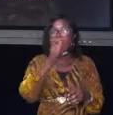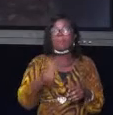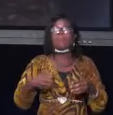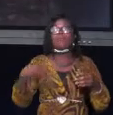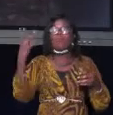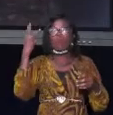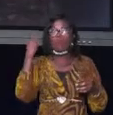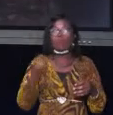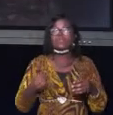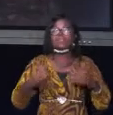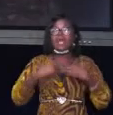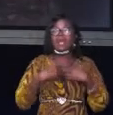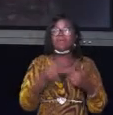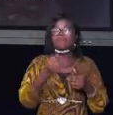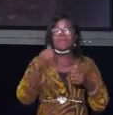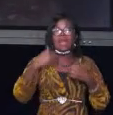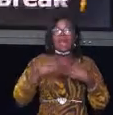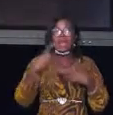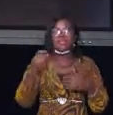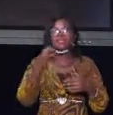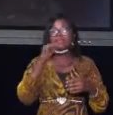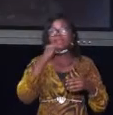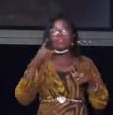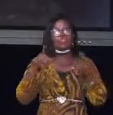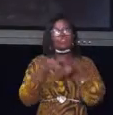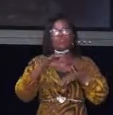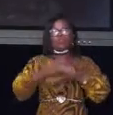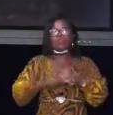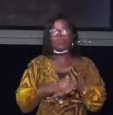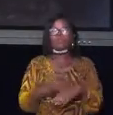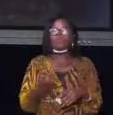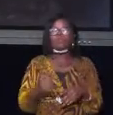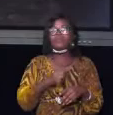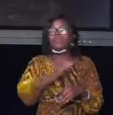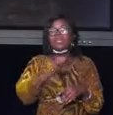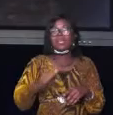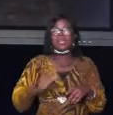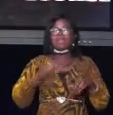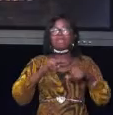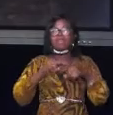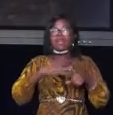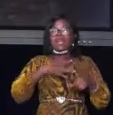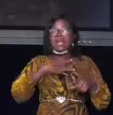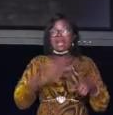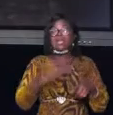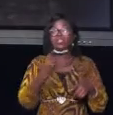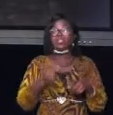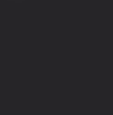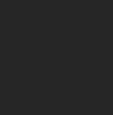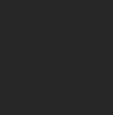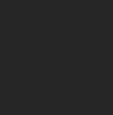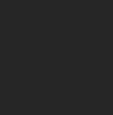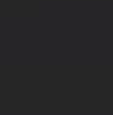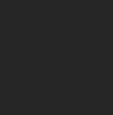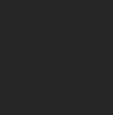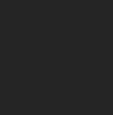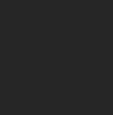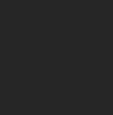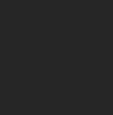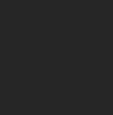have, is, and so on. A verb like the word break has 5